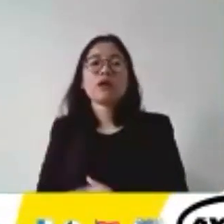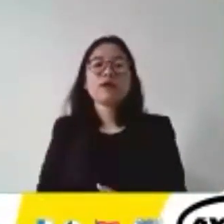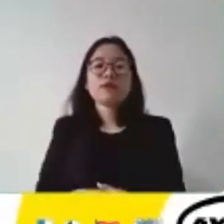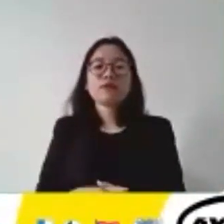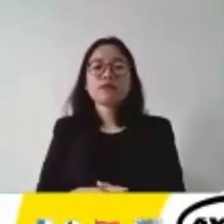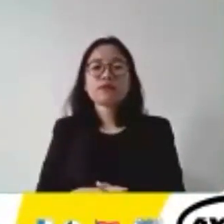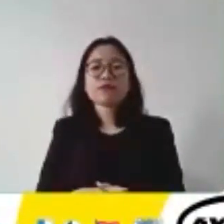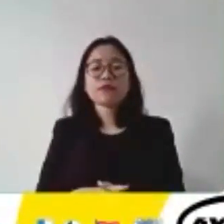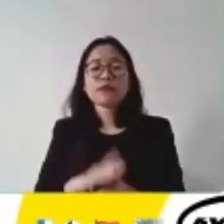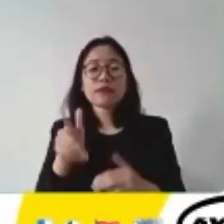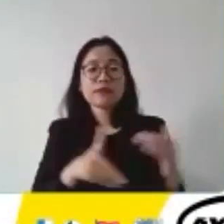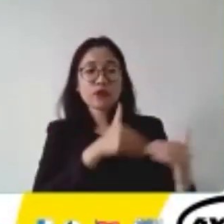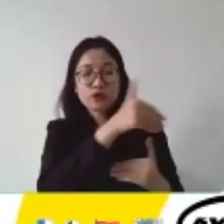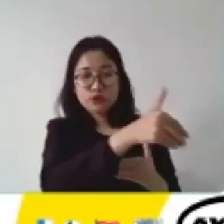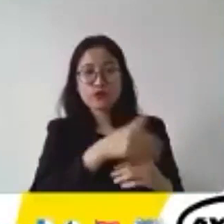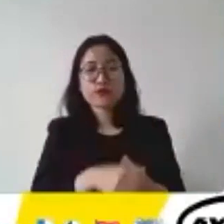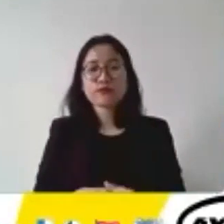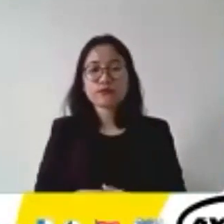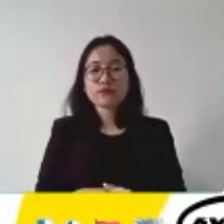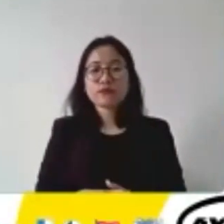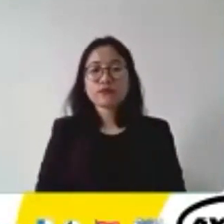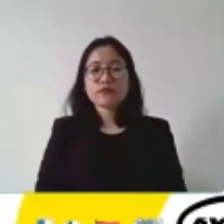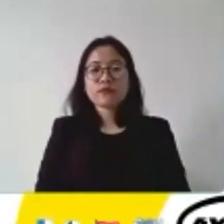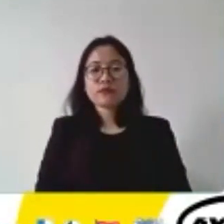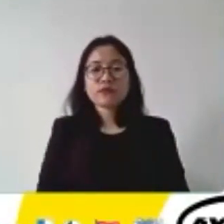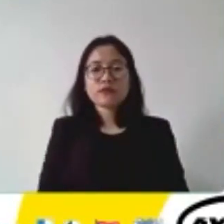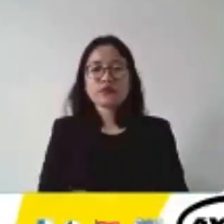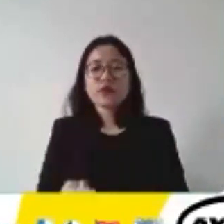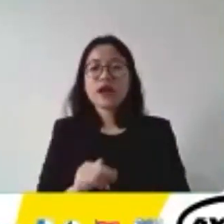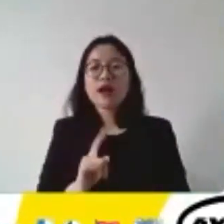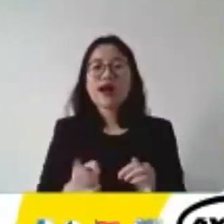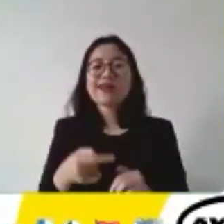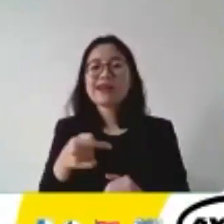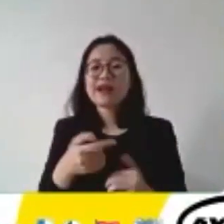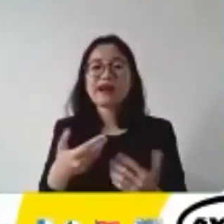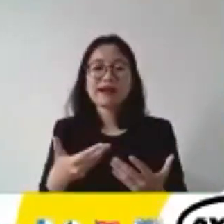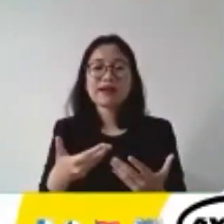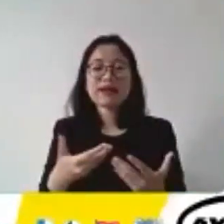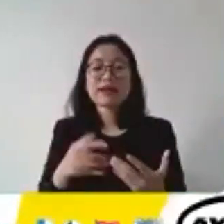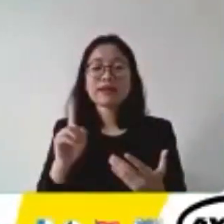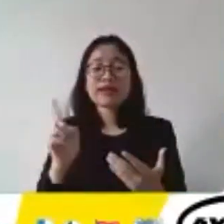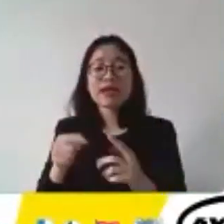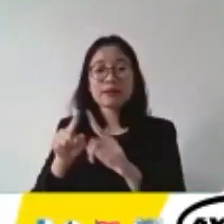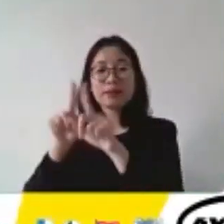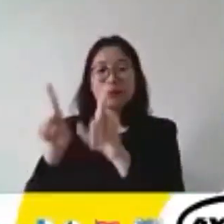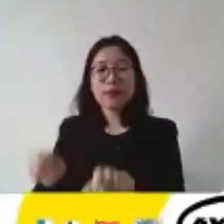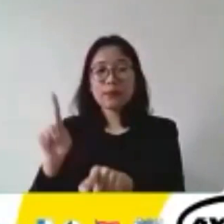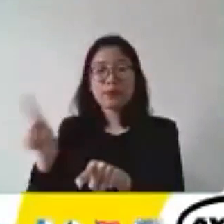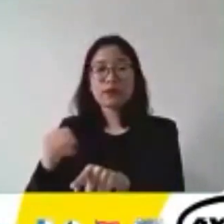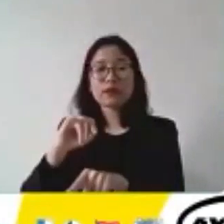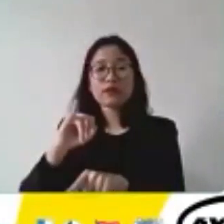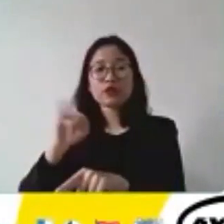There's some more recent papers looking at the telomere length, cellular aging, and air pollution.